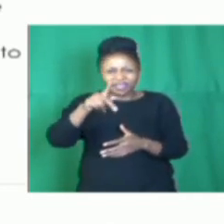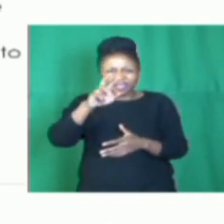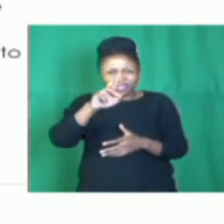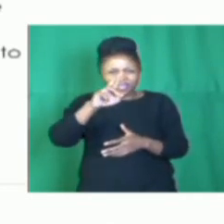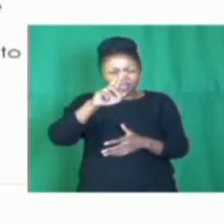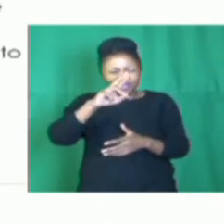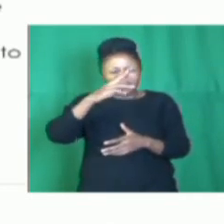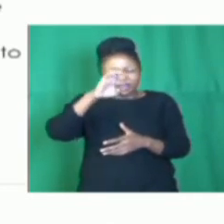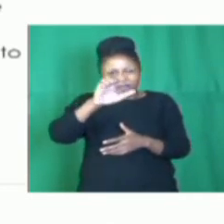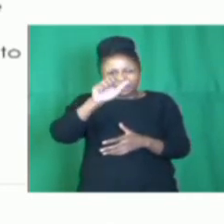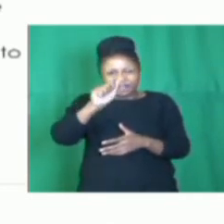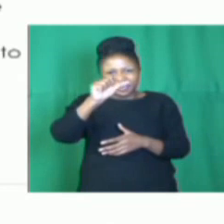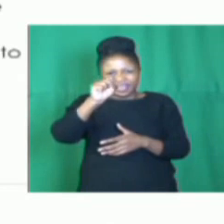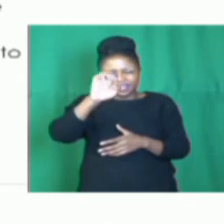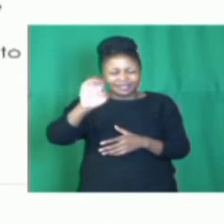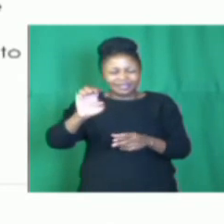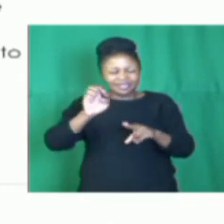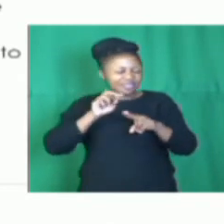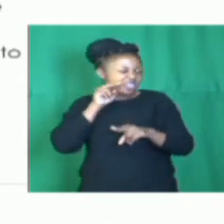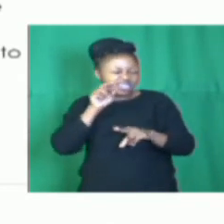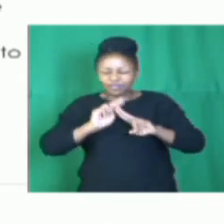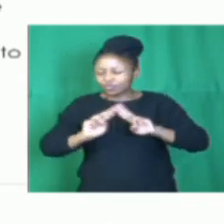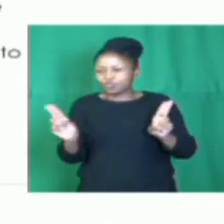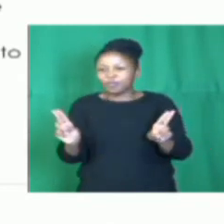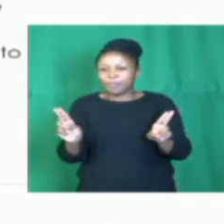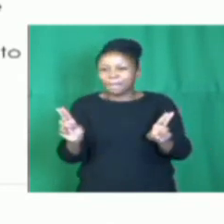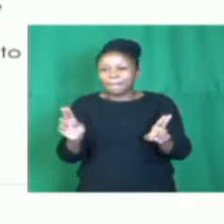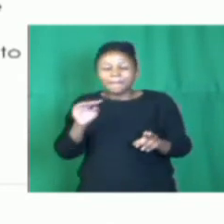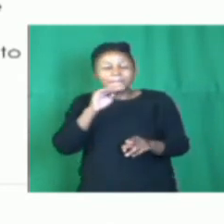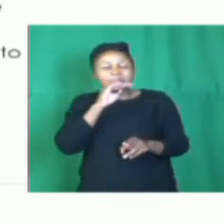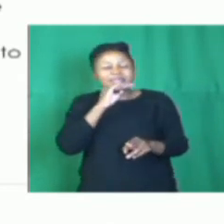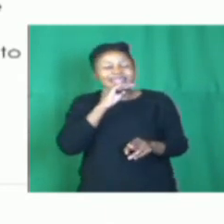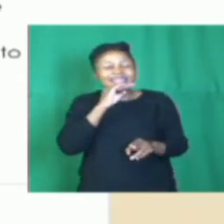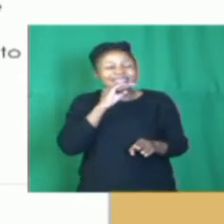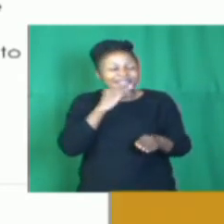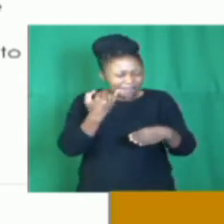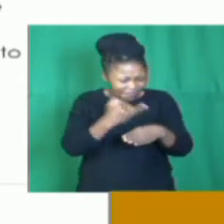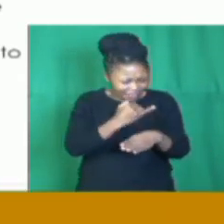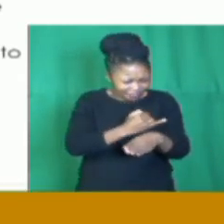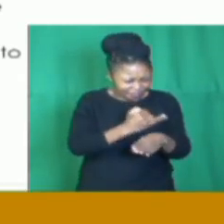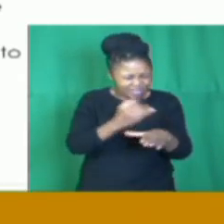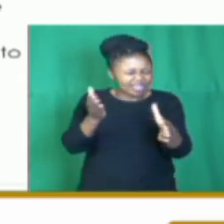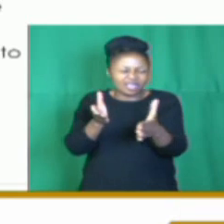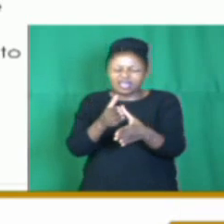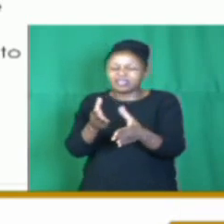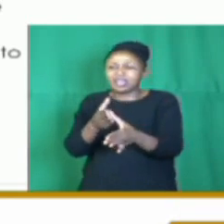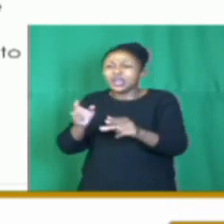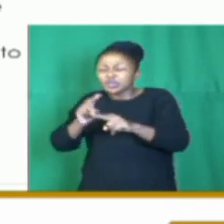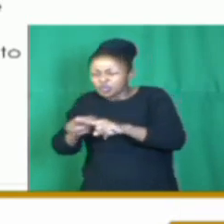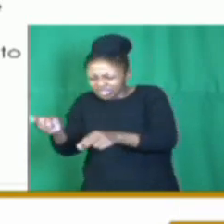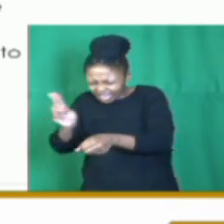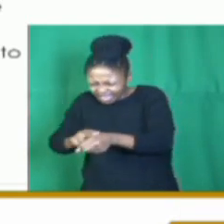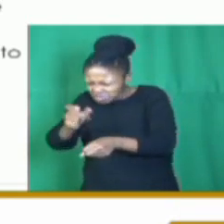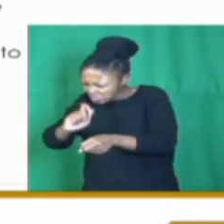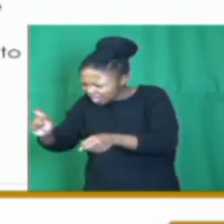already been asked of you, so now you simply rush to giving the response from the